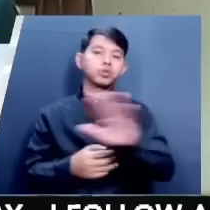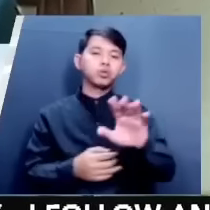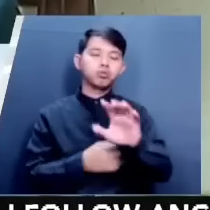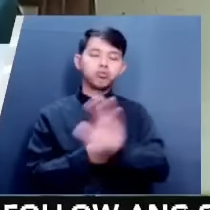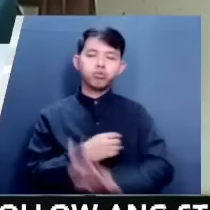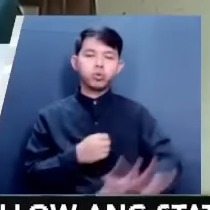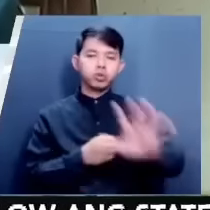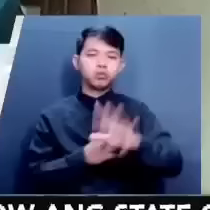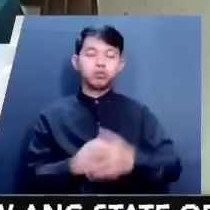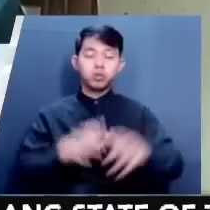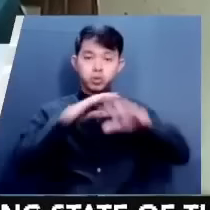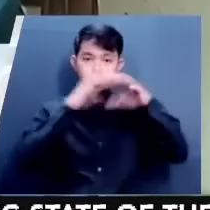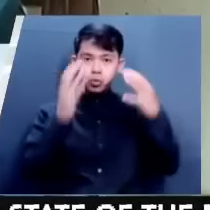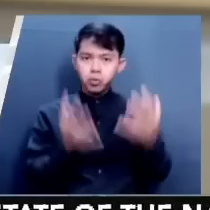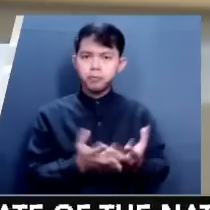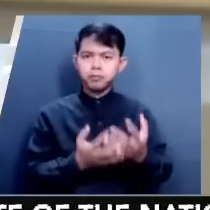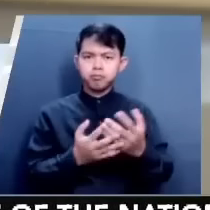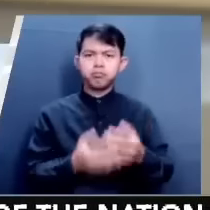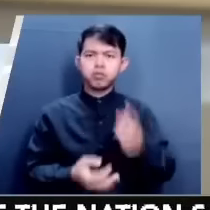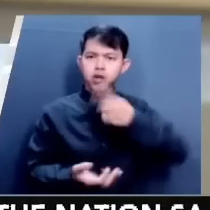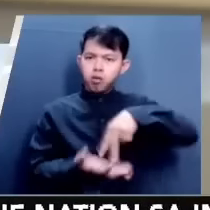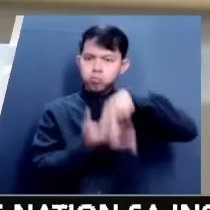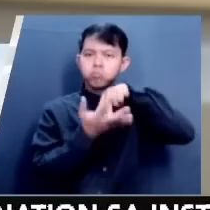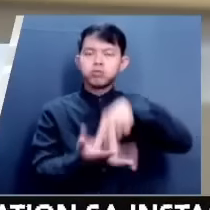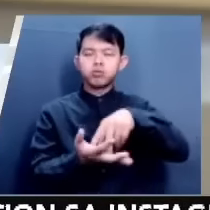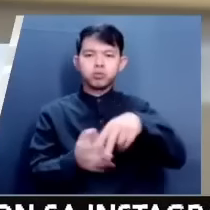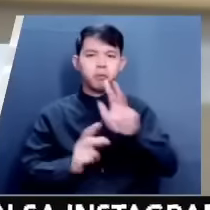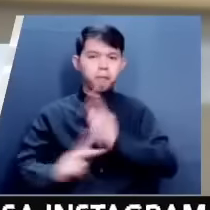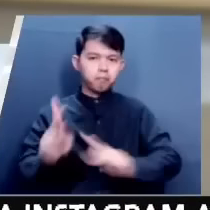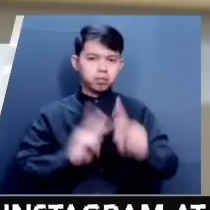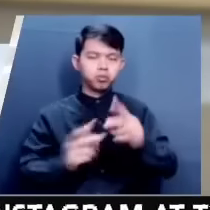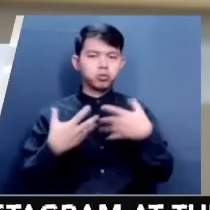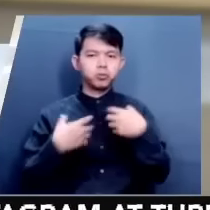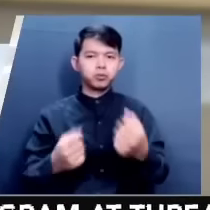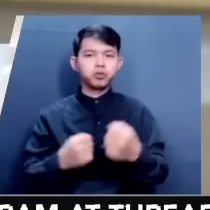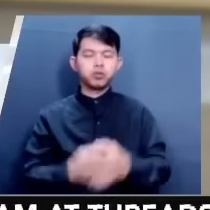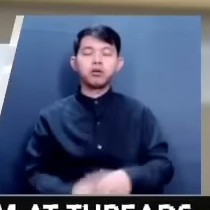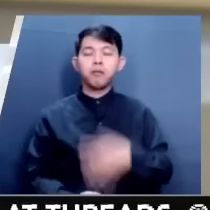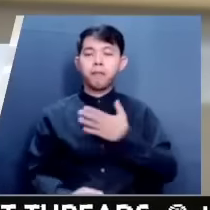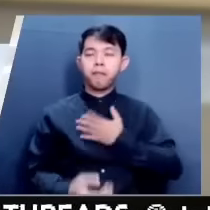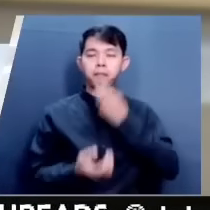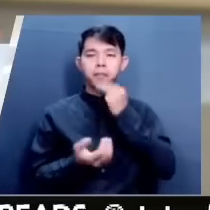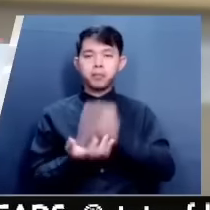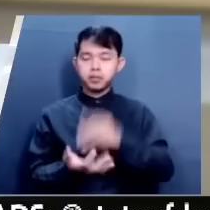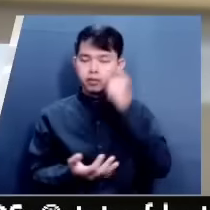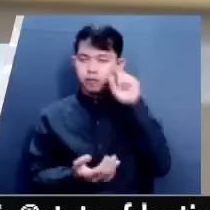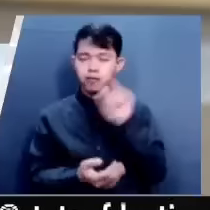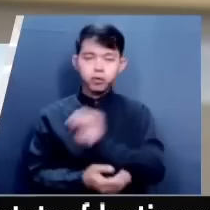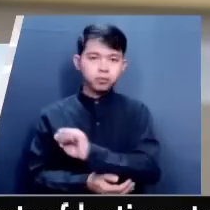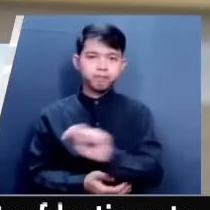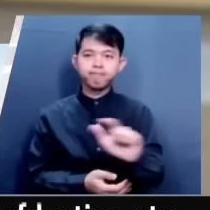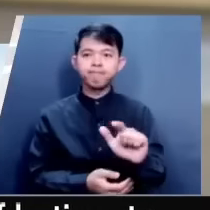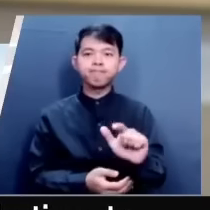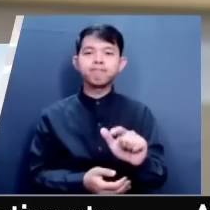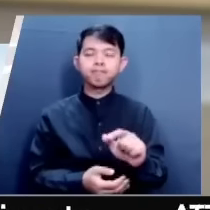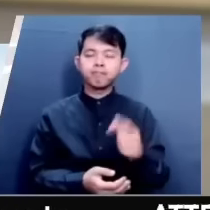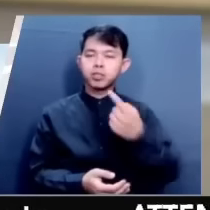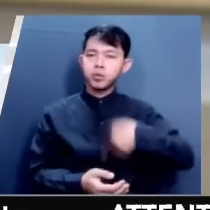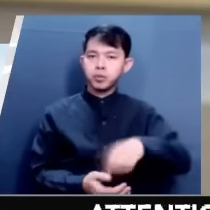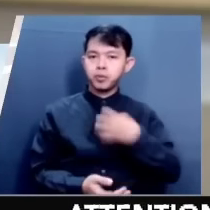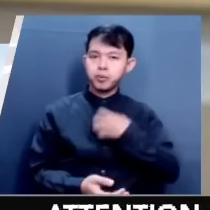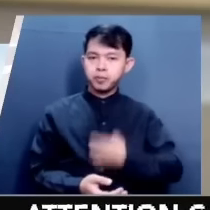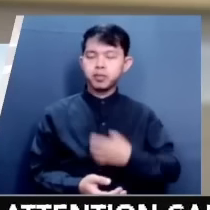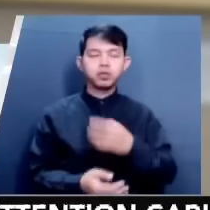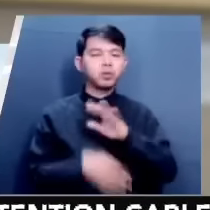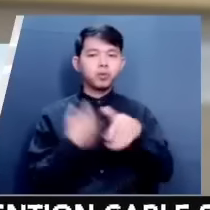the resilience of our people. And that's why my message to you, of course, we wish you only peace, but you have to